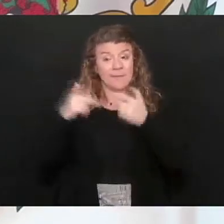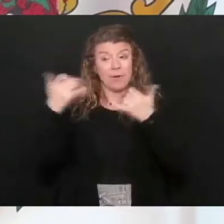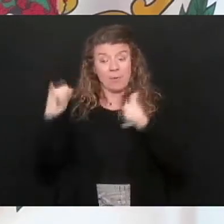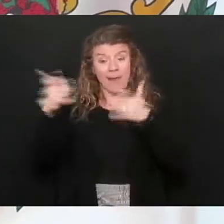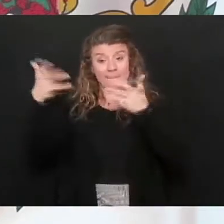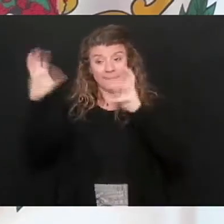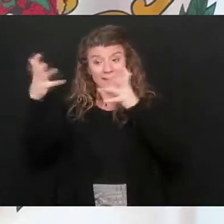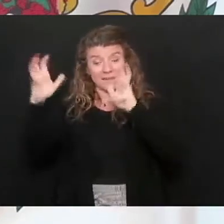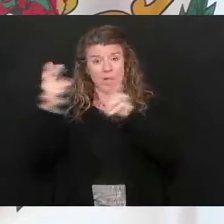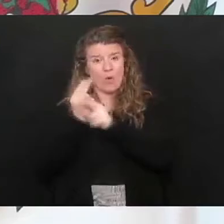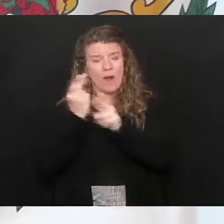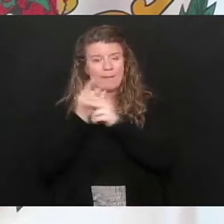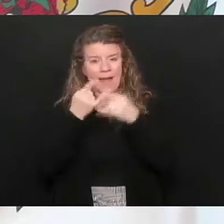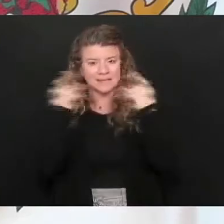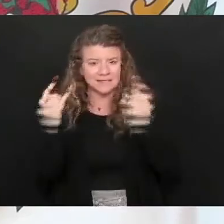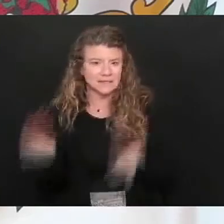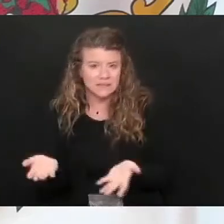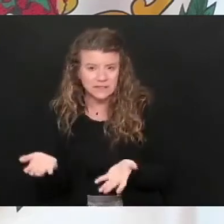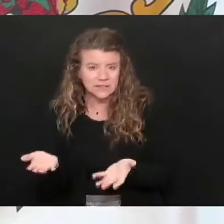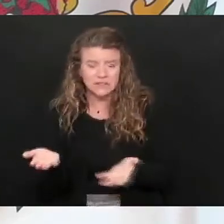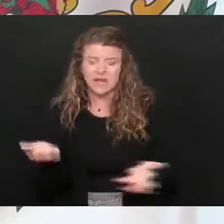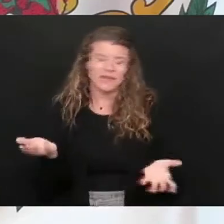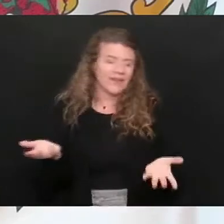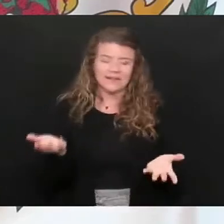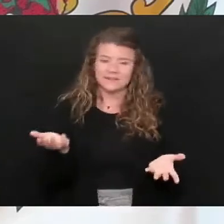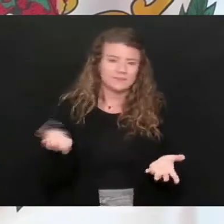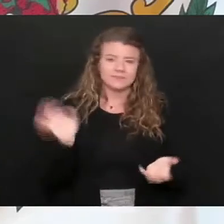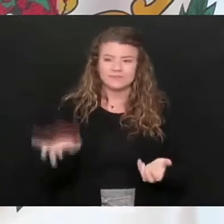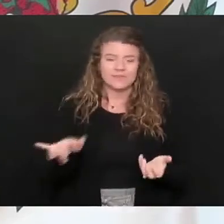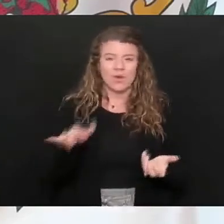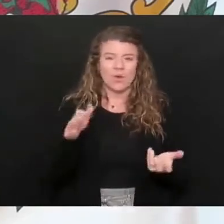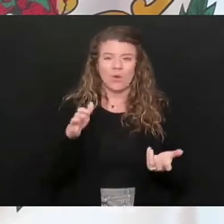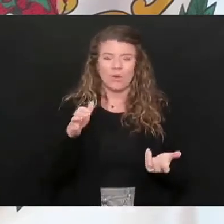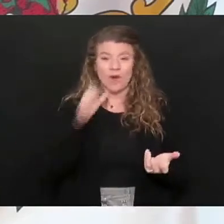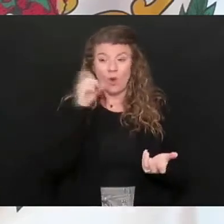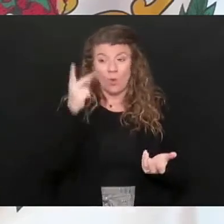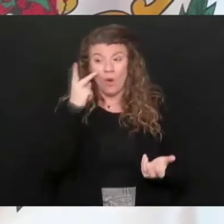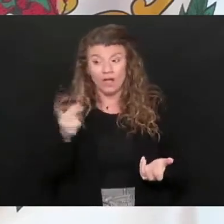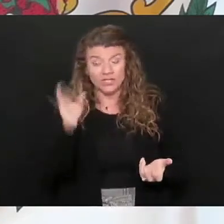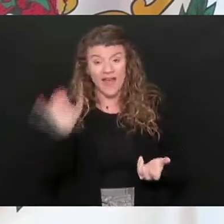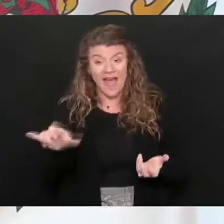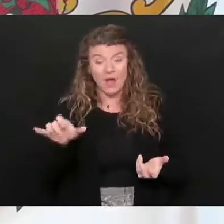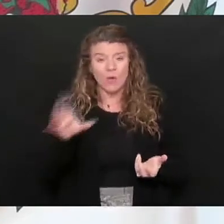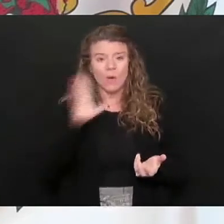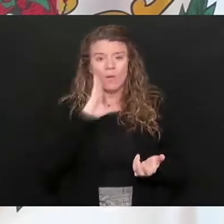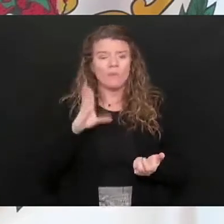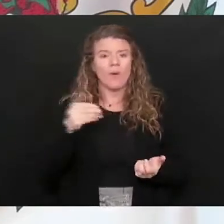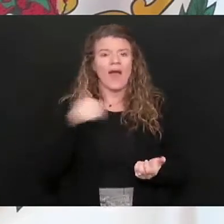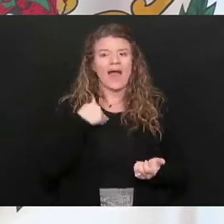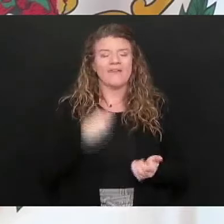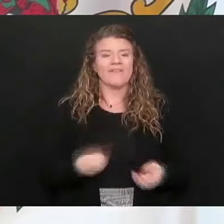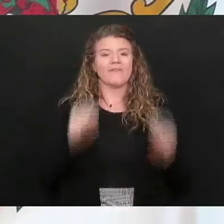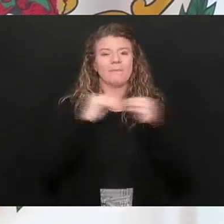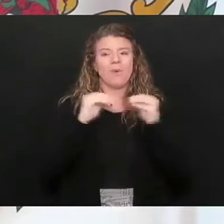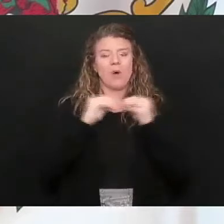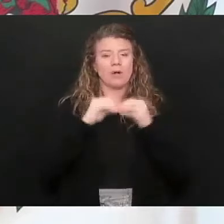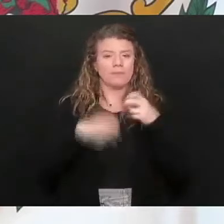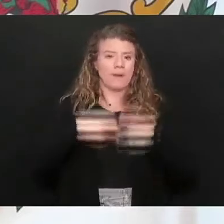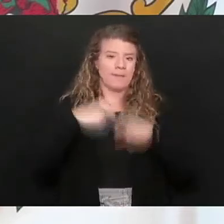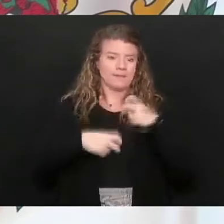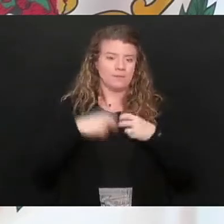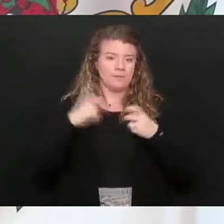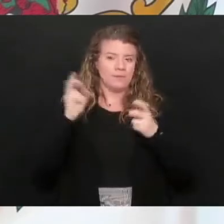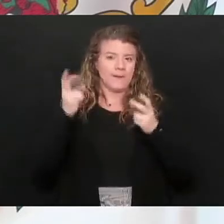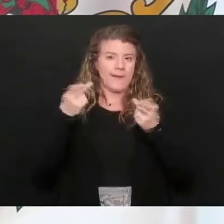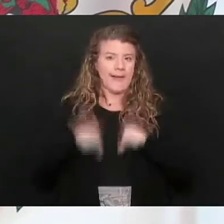floor with masks on. You know, it's just, you know, if we don't watch out, we're going to we're going to have even a whiplash on that. So we